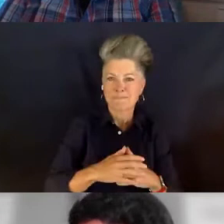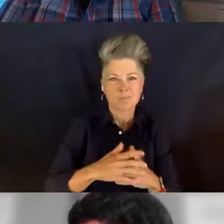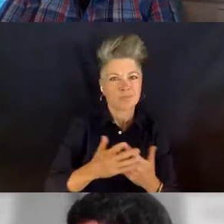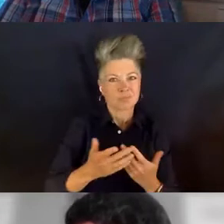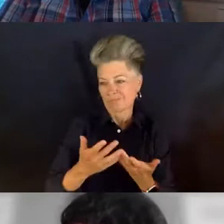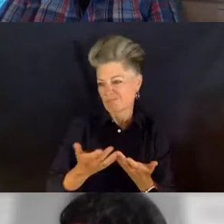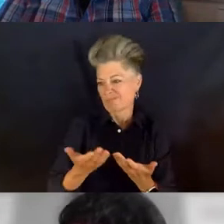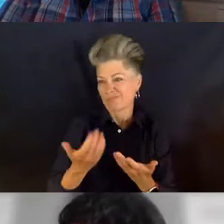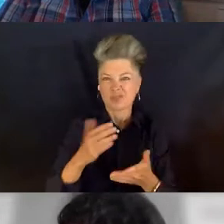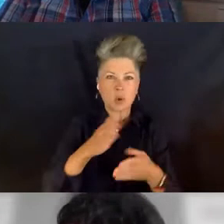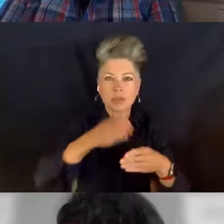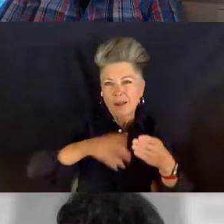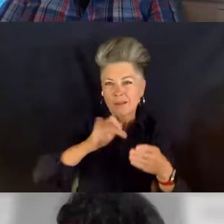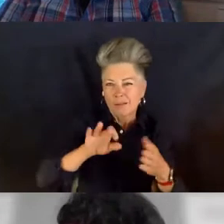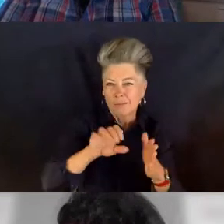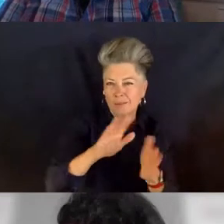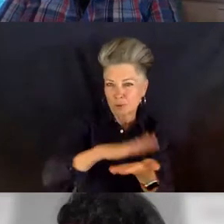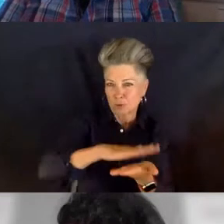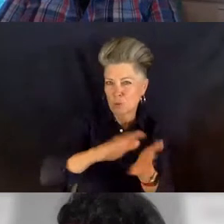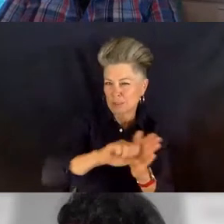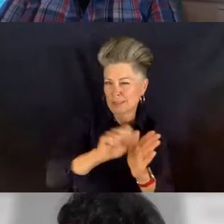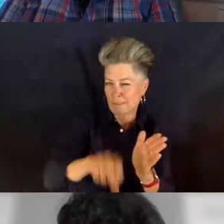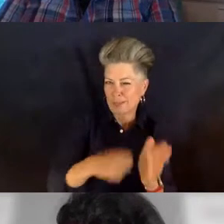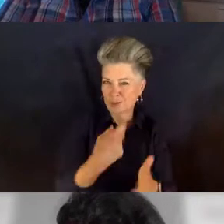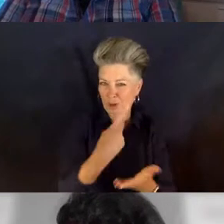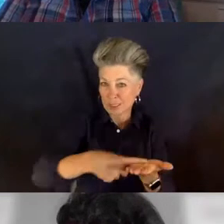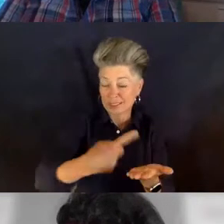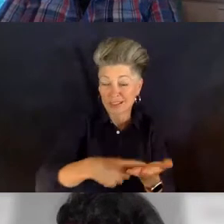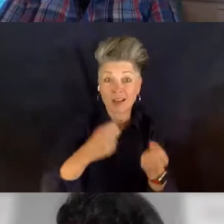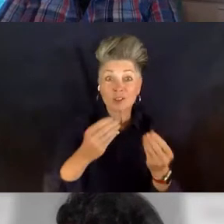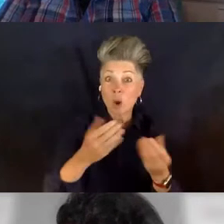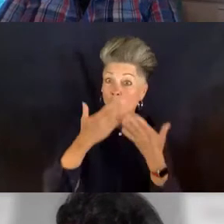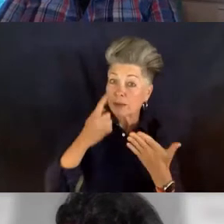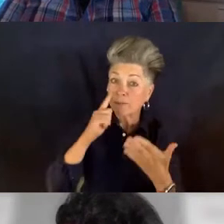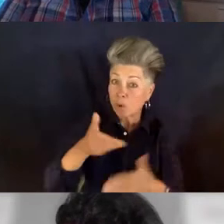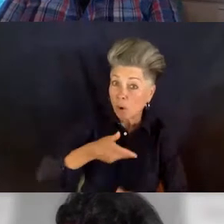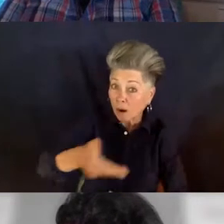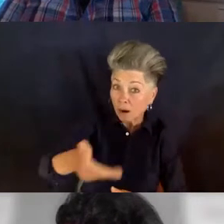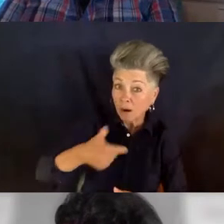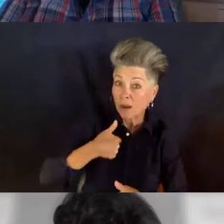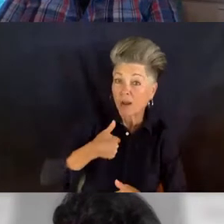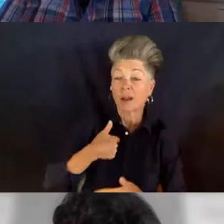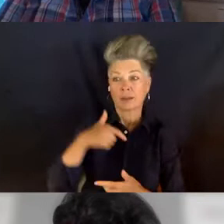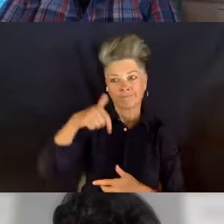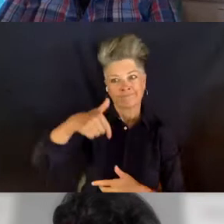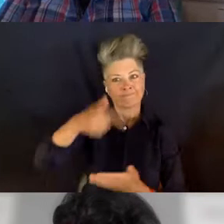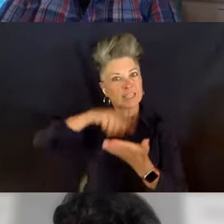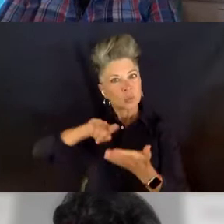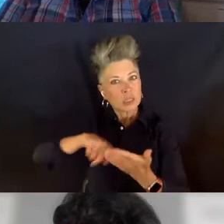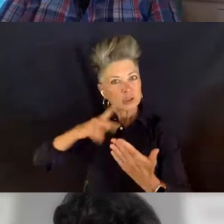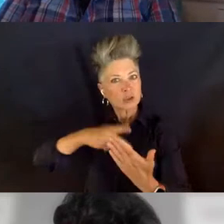end of the semester. So thank you guys for having me. This research